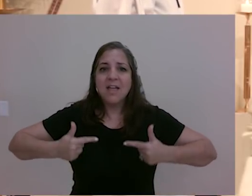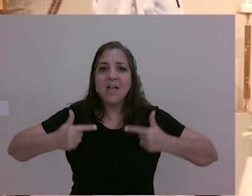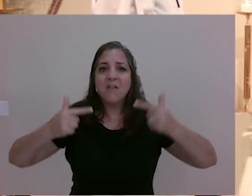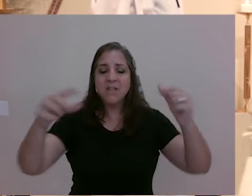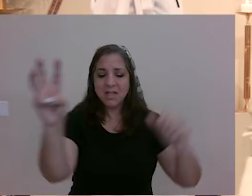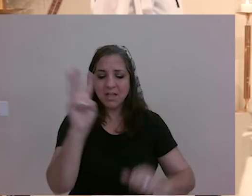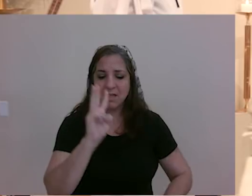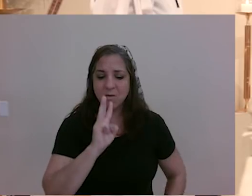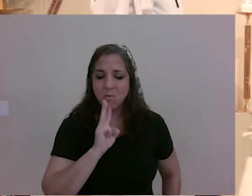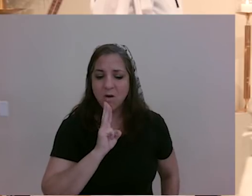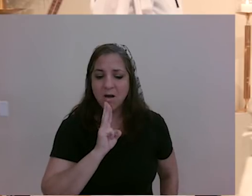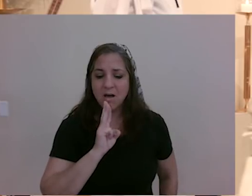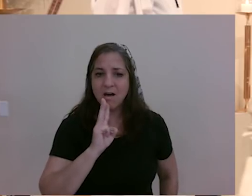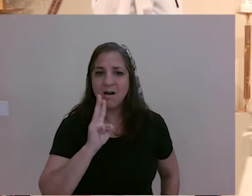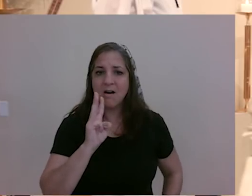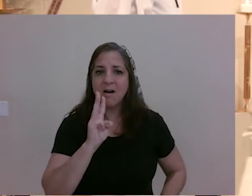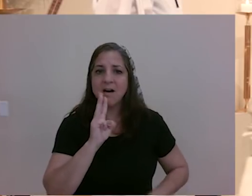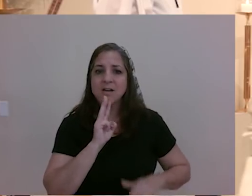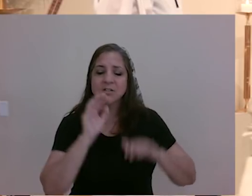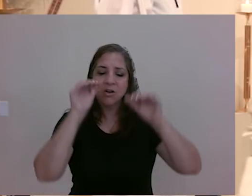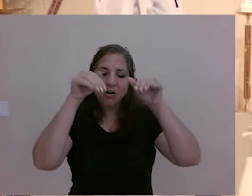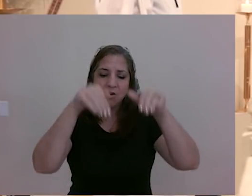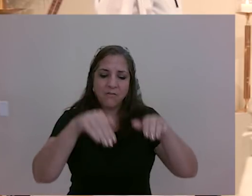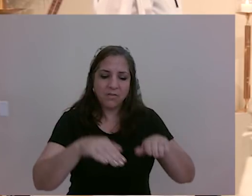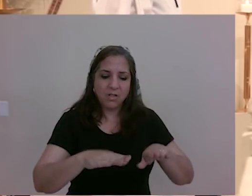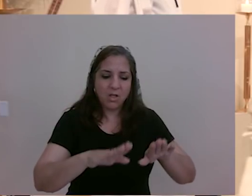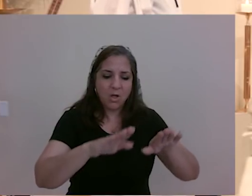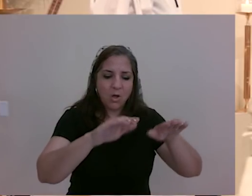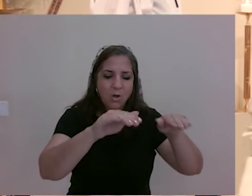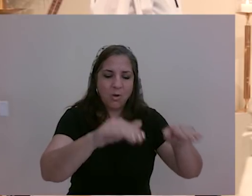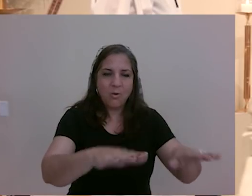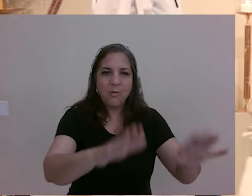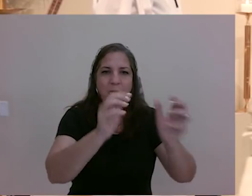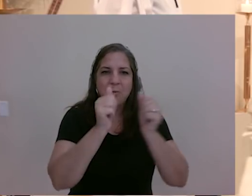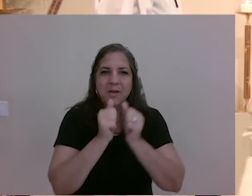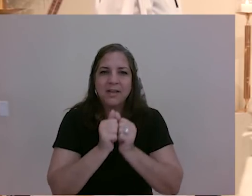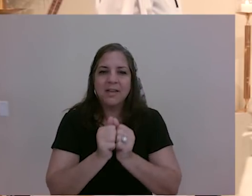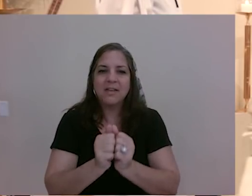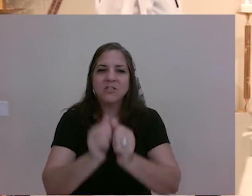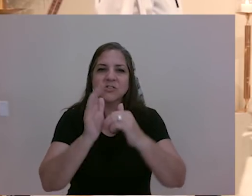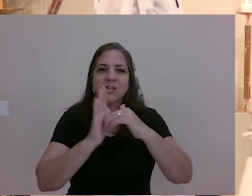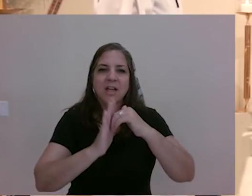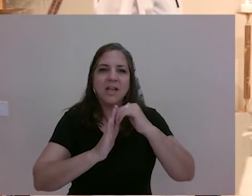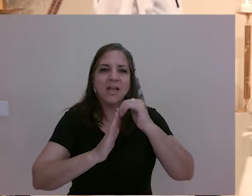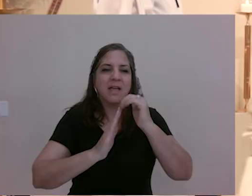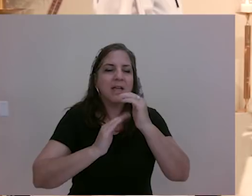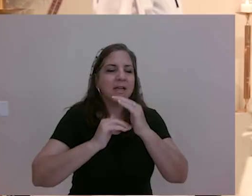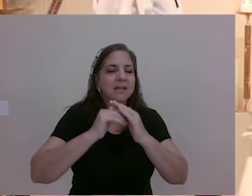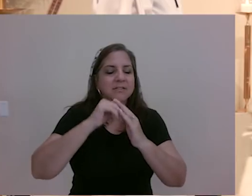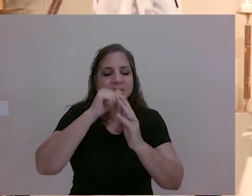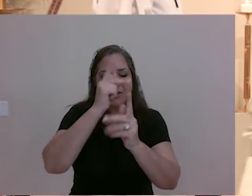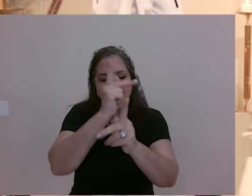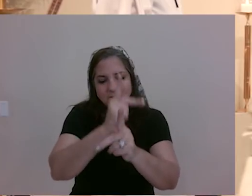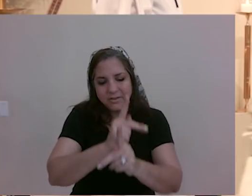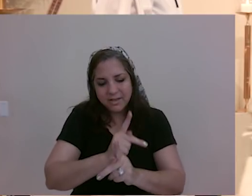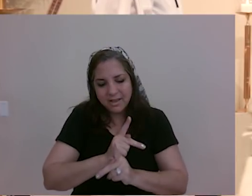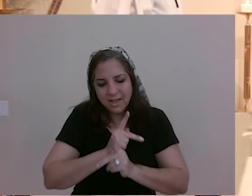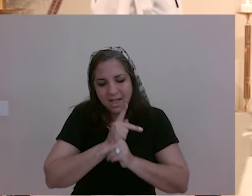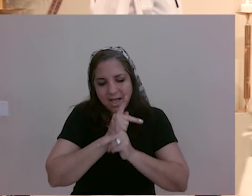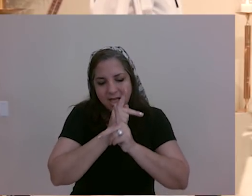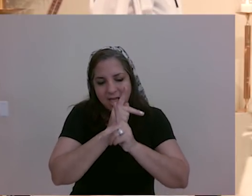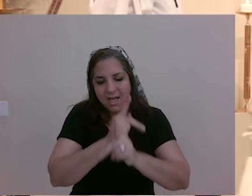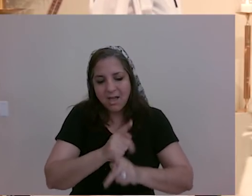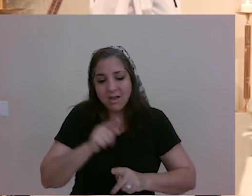living water flow, with gentle care